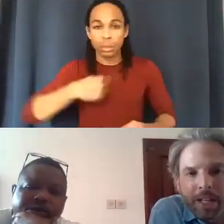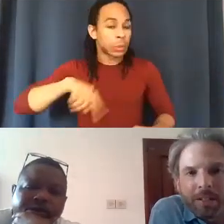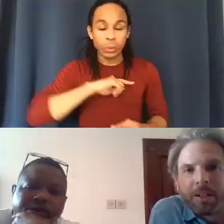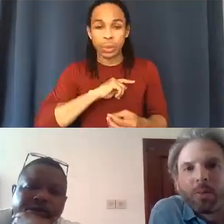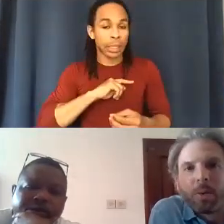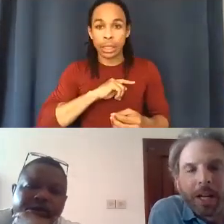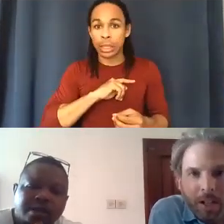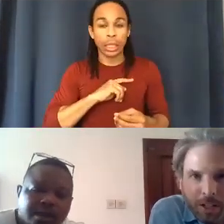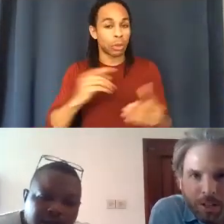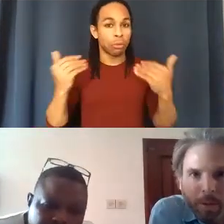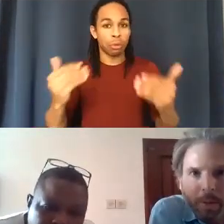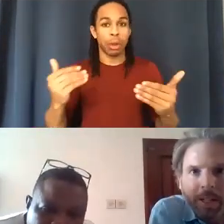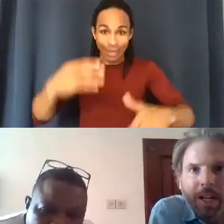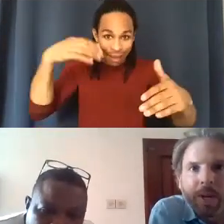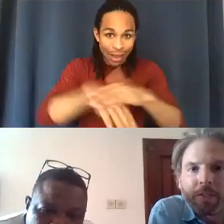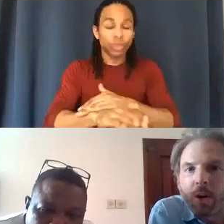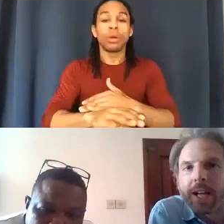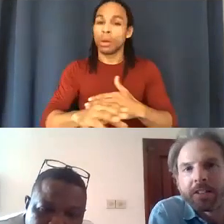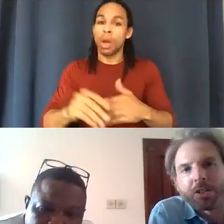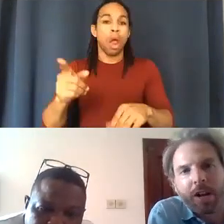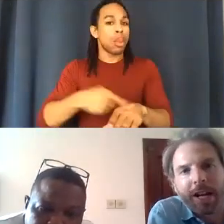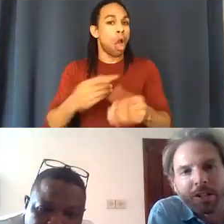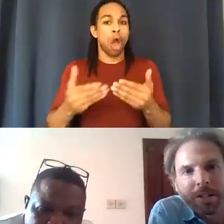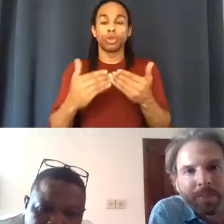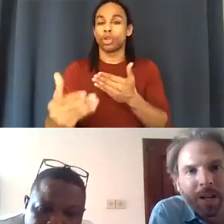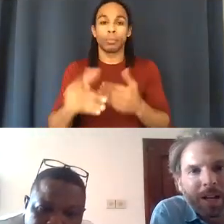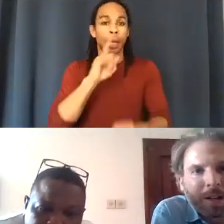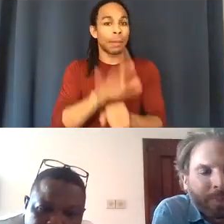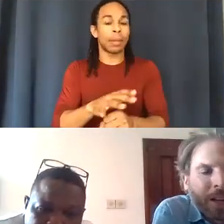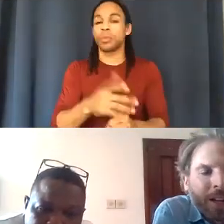come in, we make a long-term commitment, and we have no exit strategy.